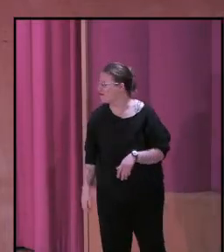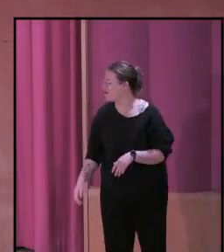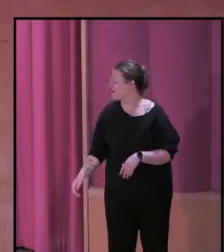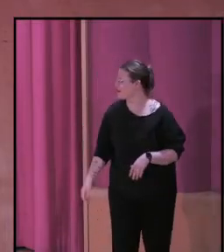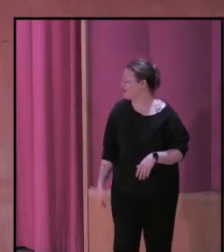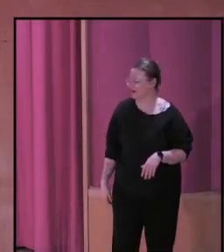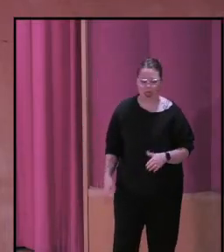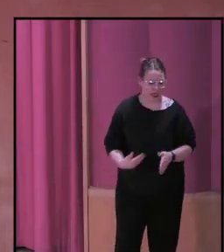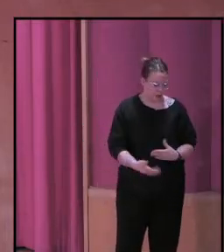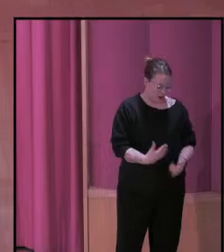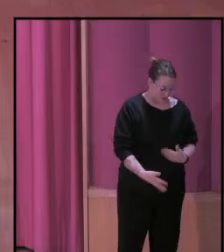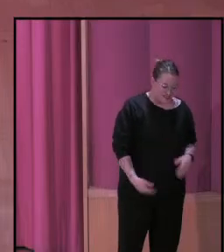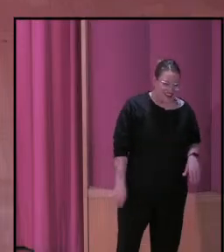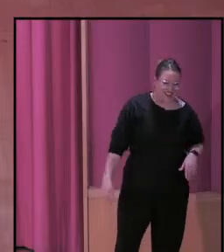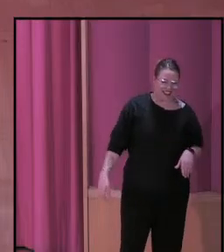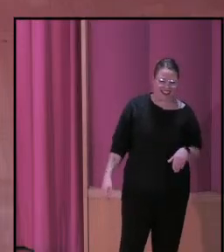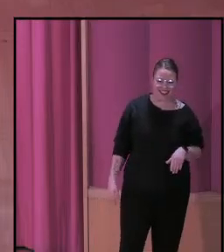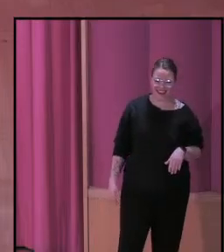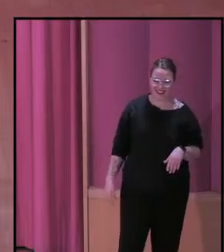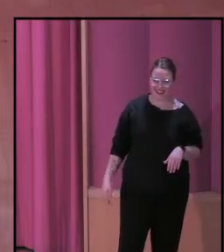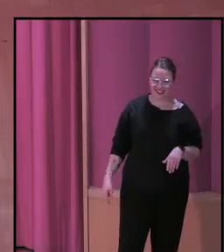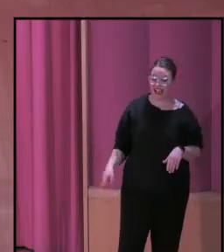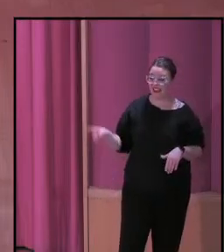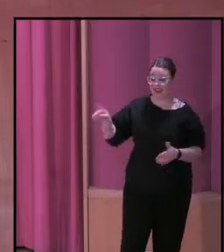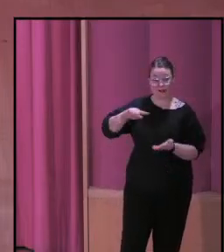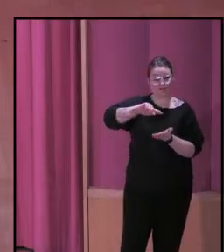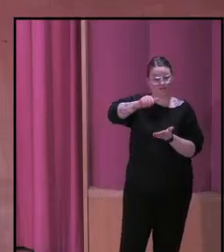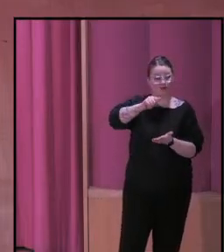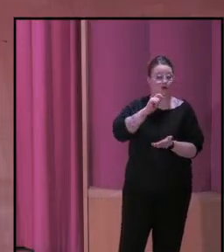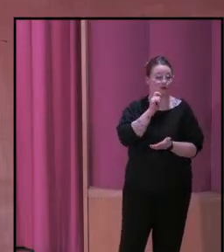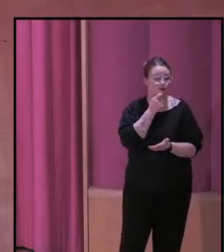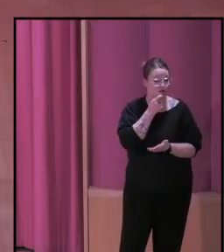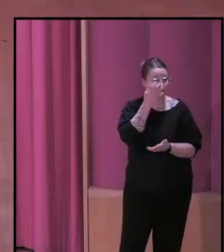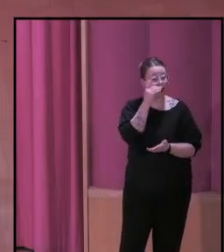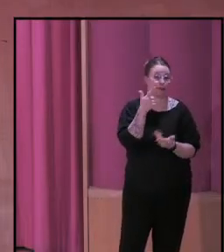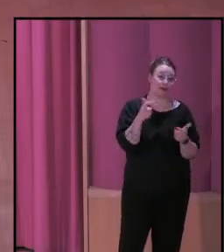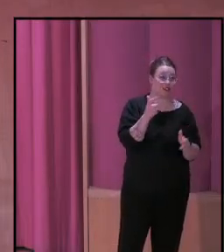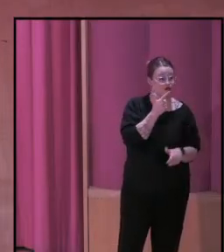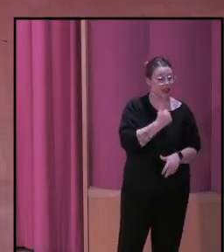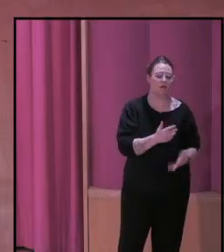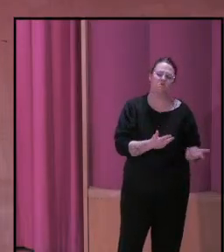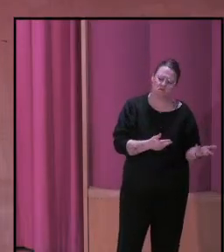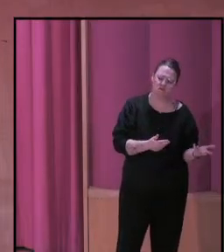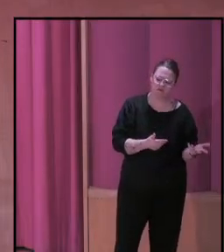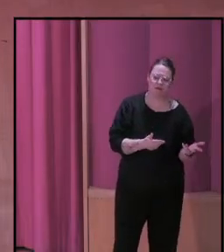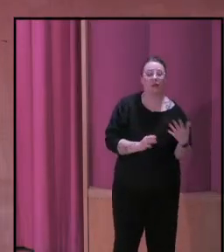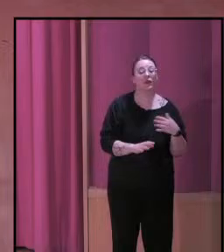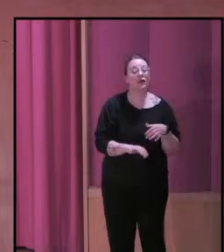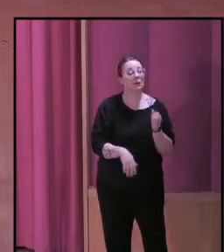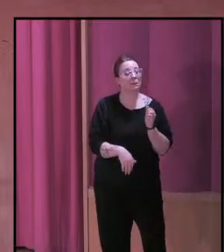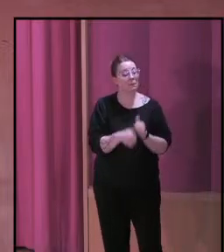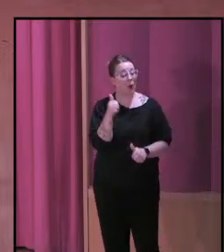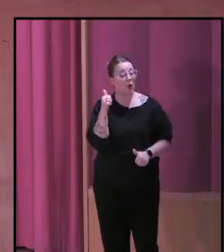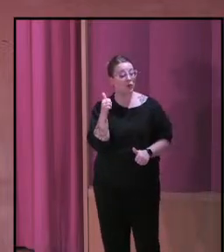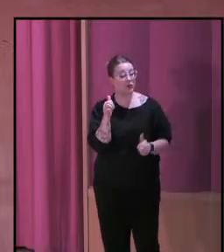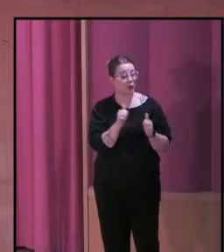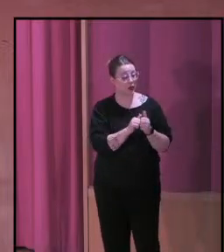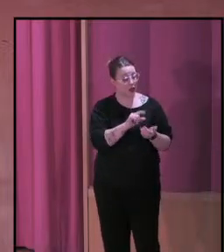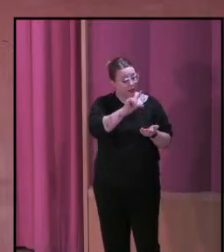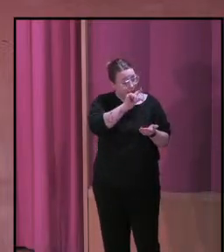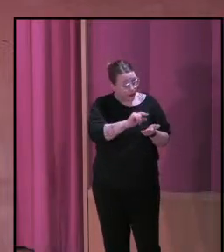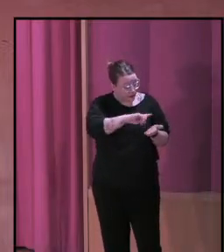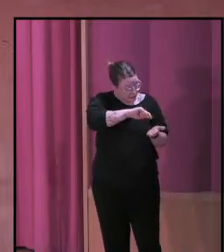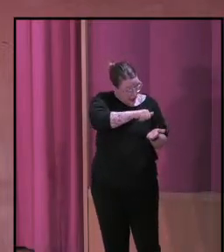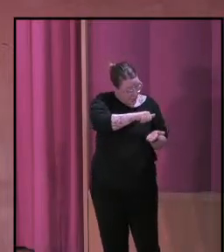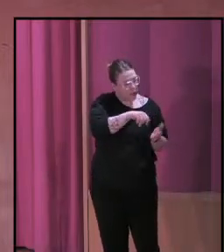Anyway, what makes this top cool is not just that it's big and red. You can do most of the tricks with the big top that you can do with the little ones, but when you